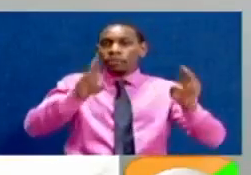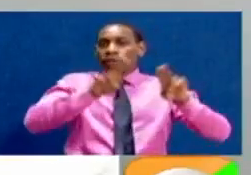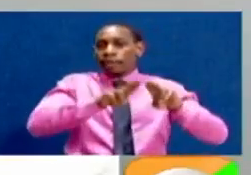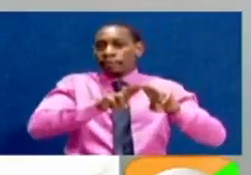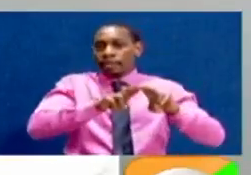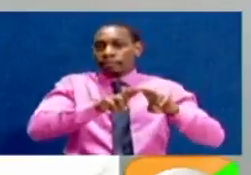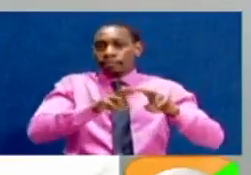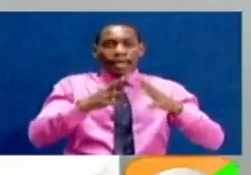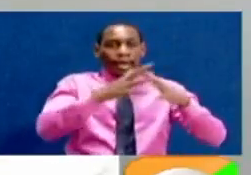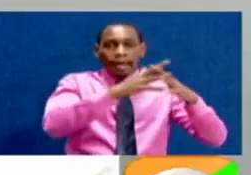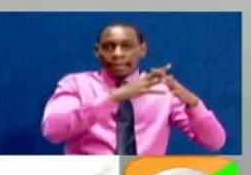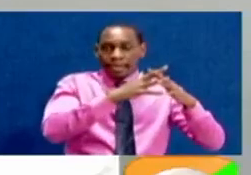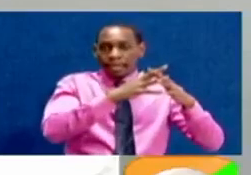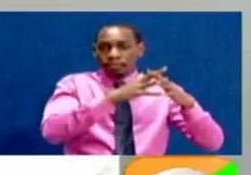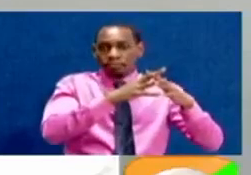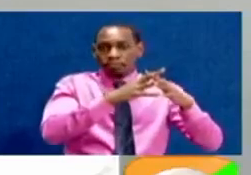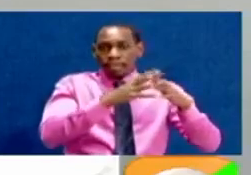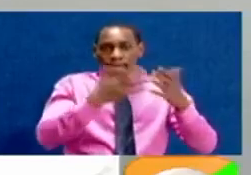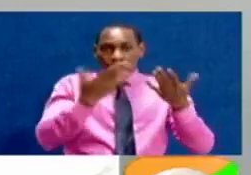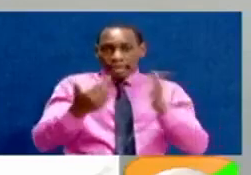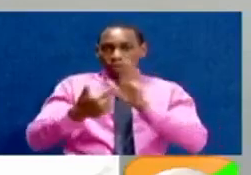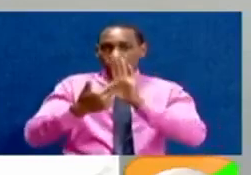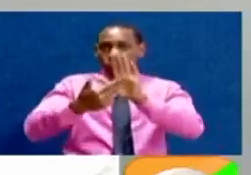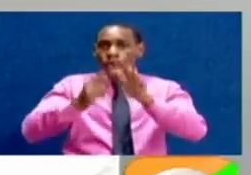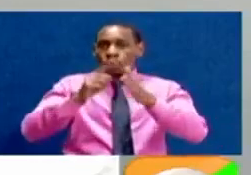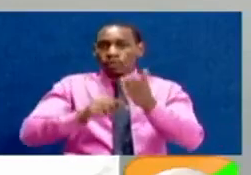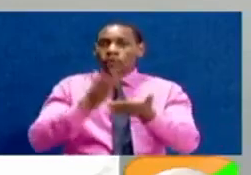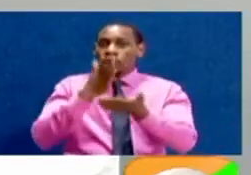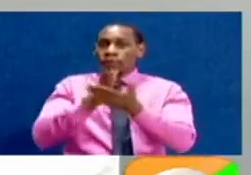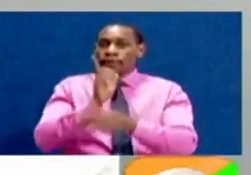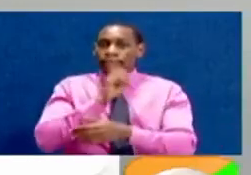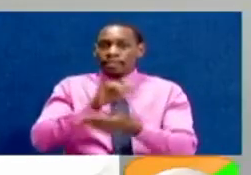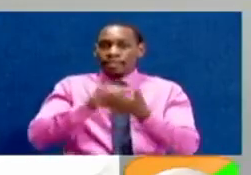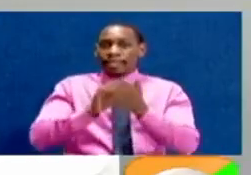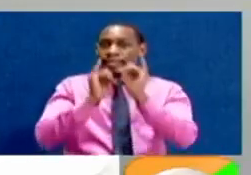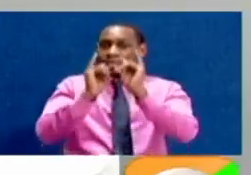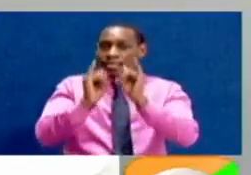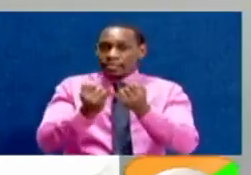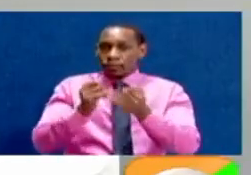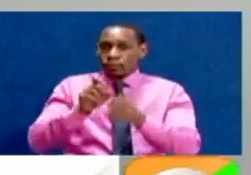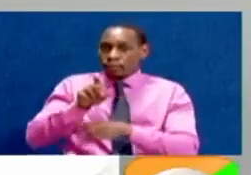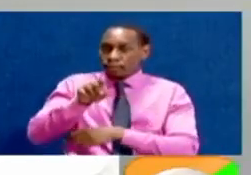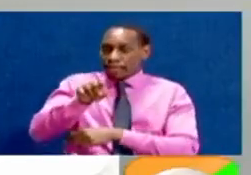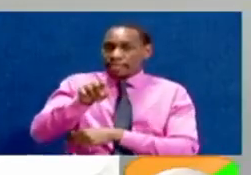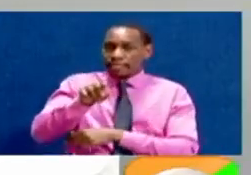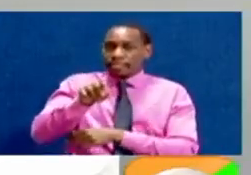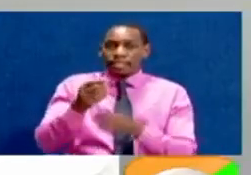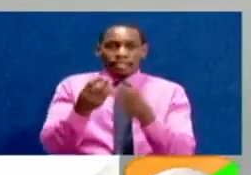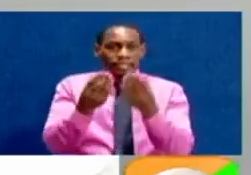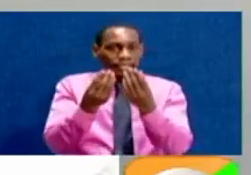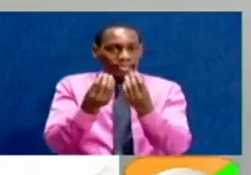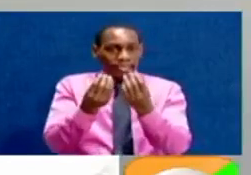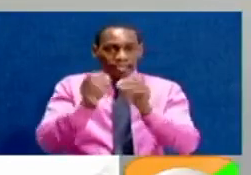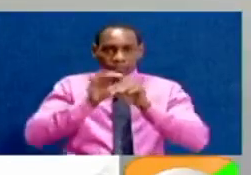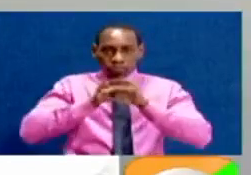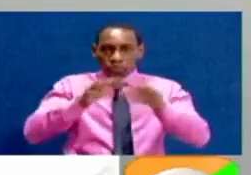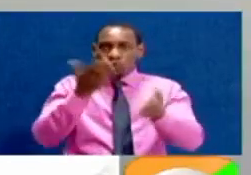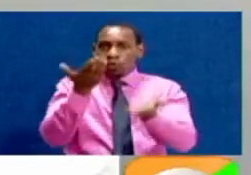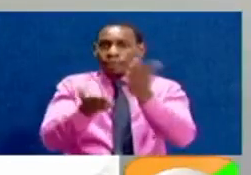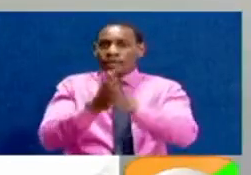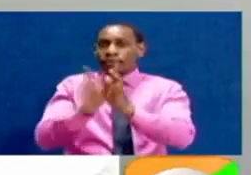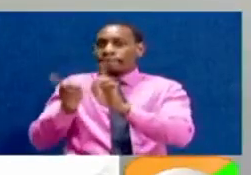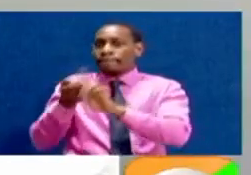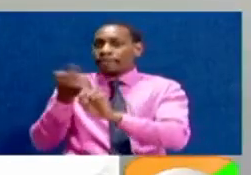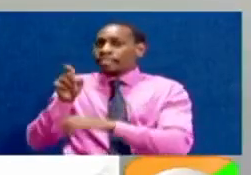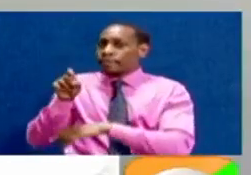in the US, it seems to show, or it seems to confirm, that the new virus is easier to transmit than the